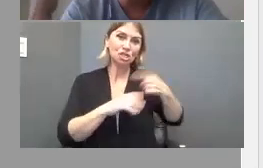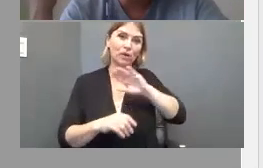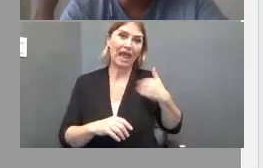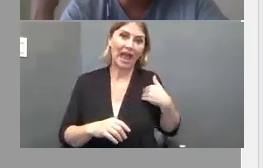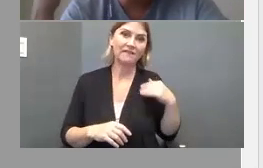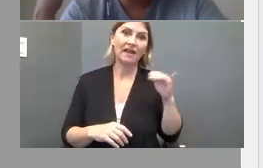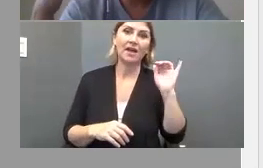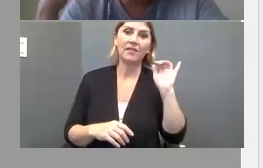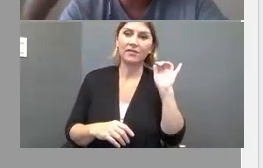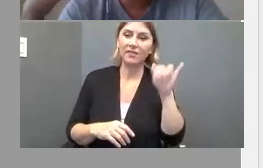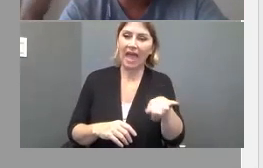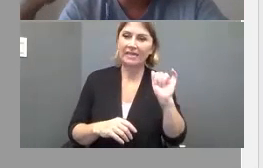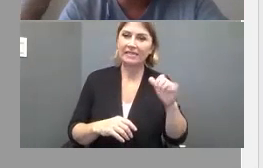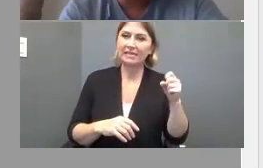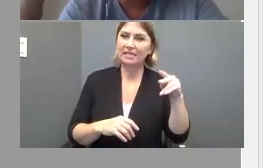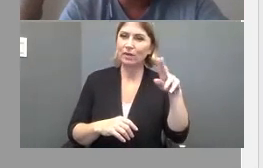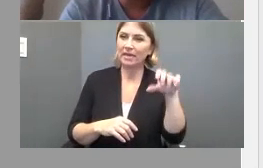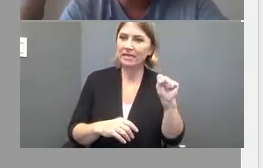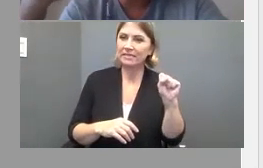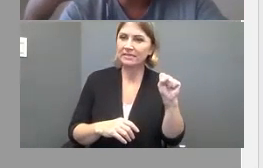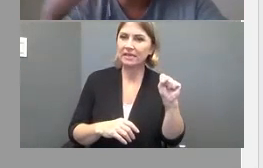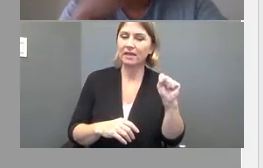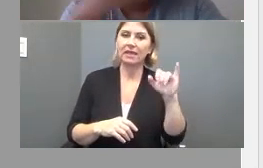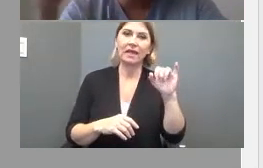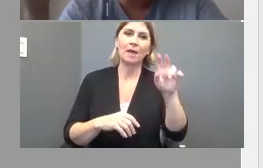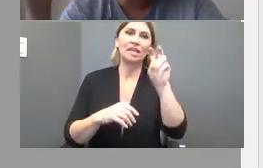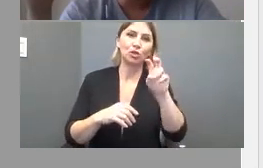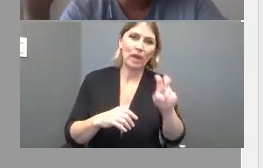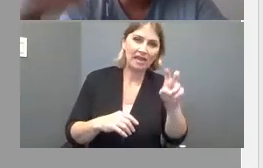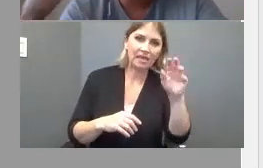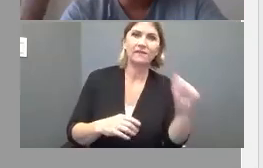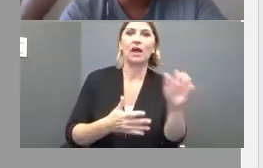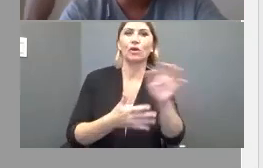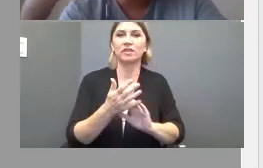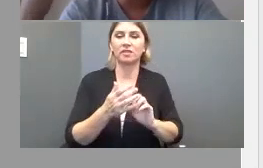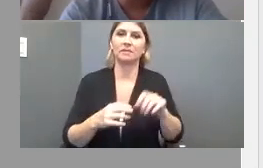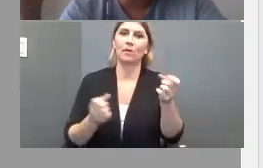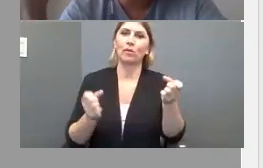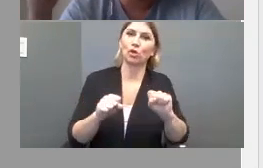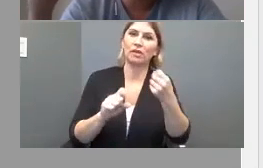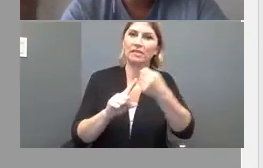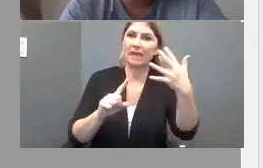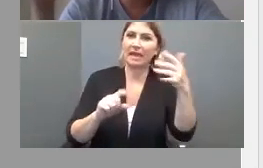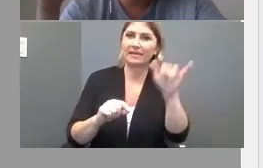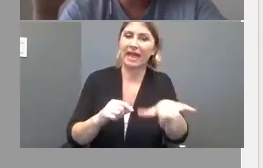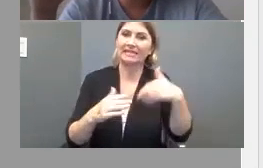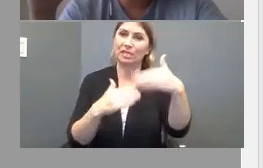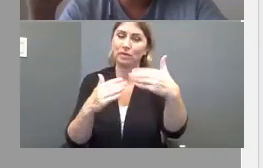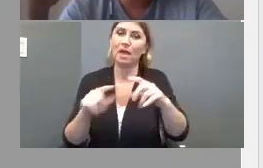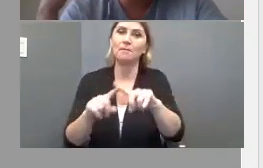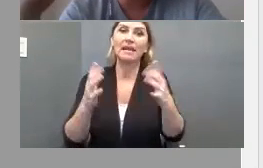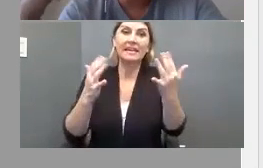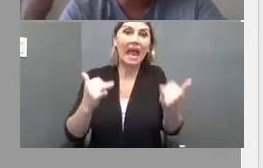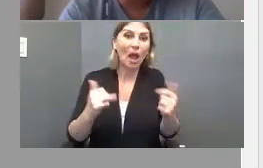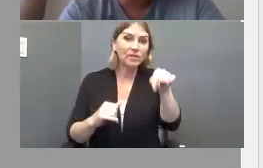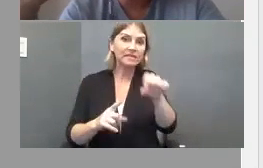series and the geometric series, and they were all iterative algorithms, and I can then expand the series to figure out what the complexity was. But in this